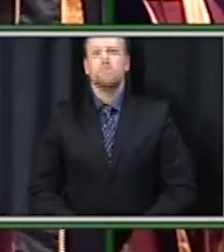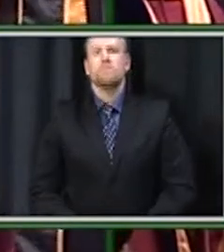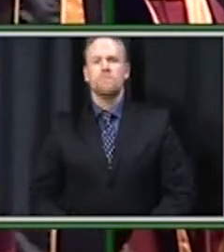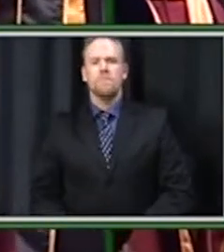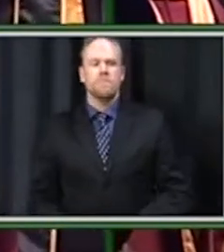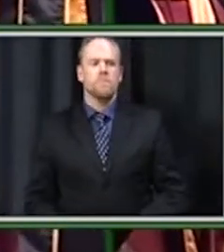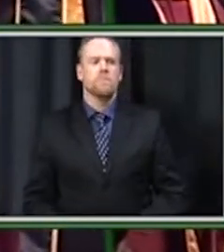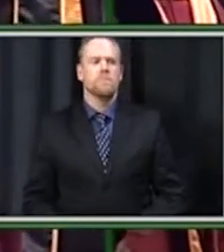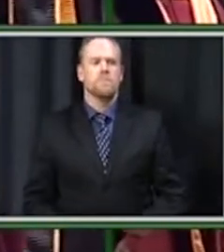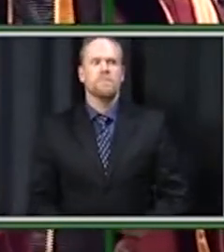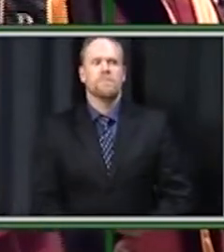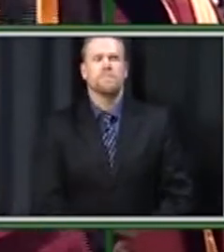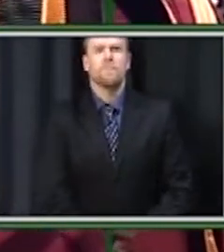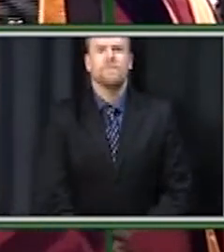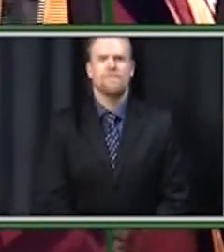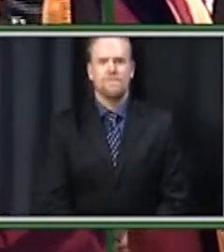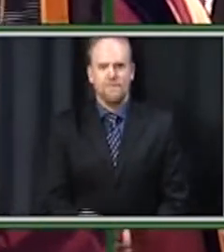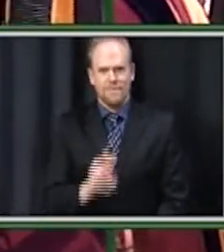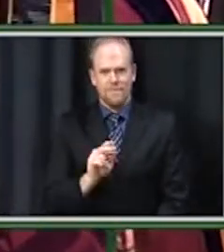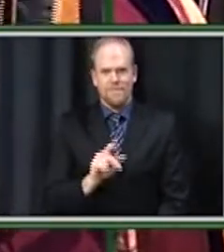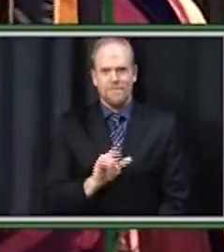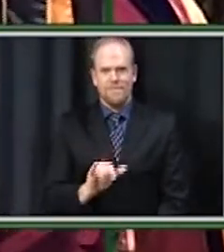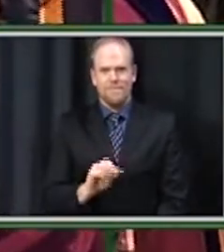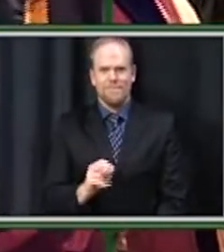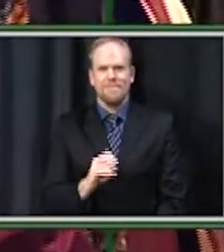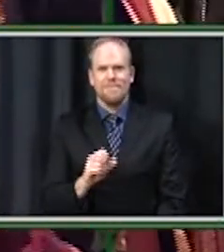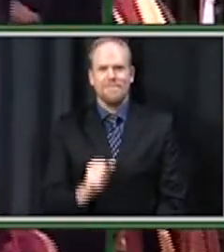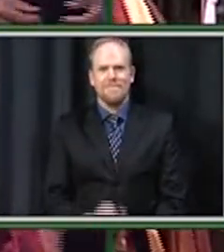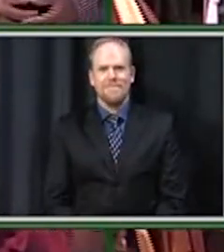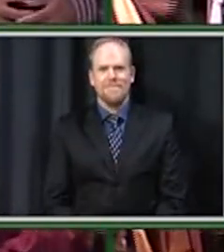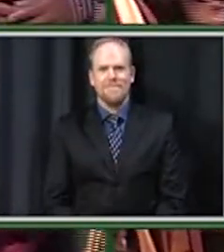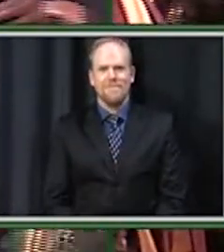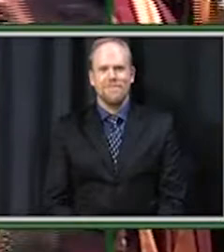Kelly James. Amy Mae McVeigh.